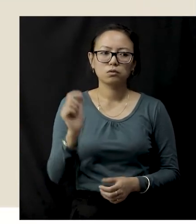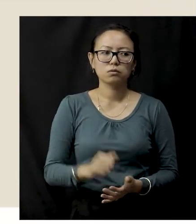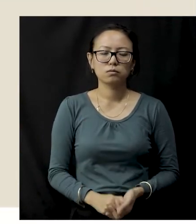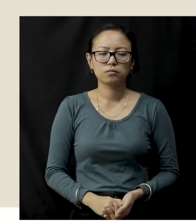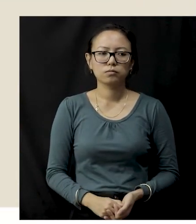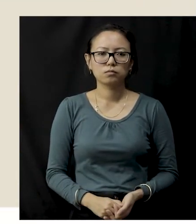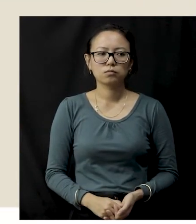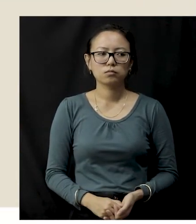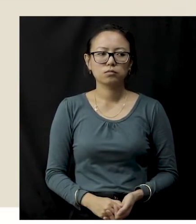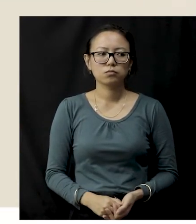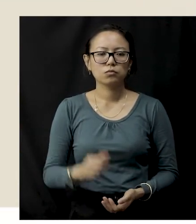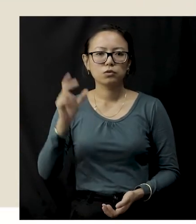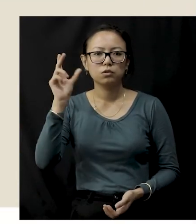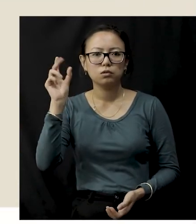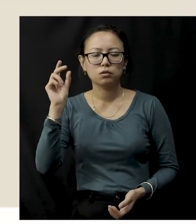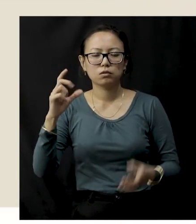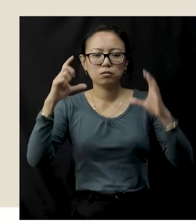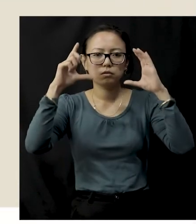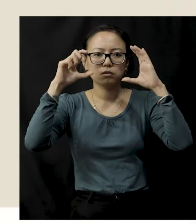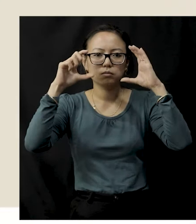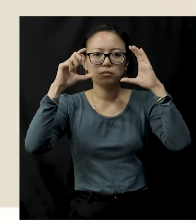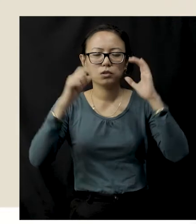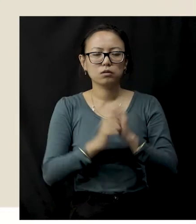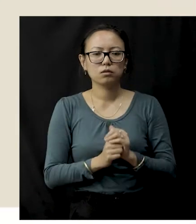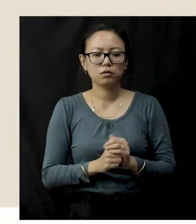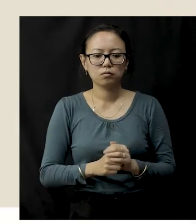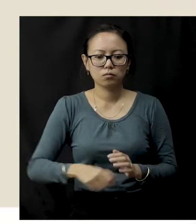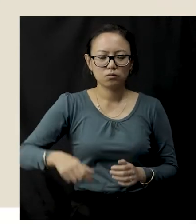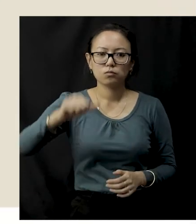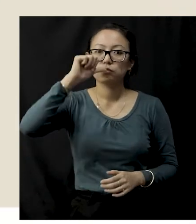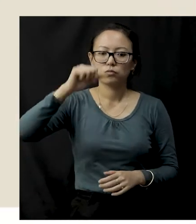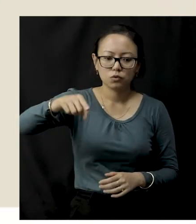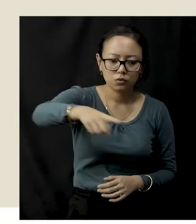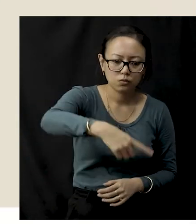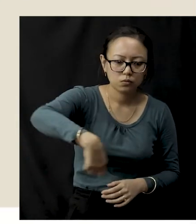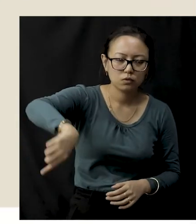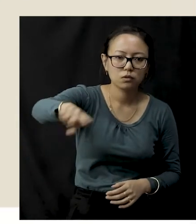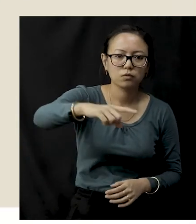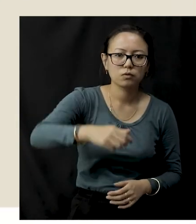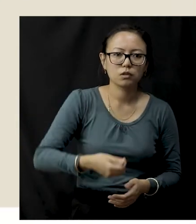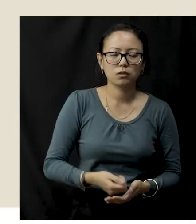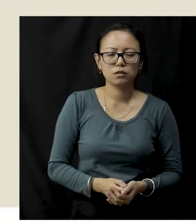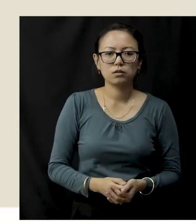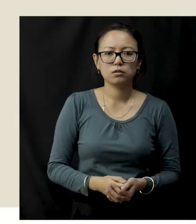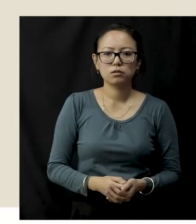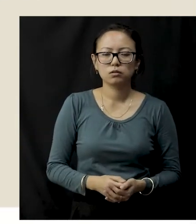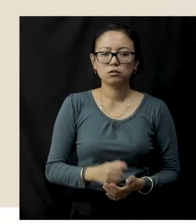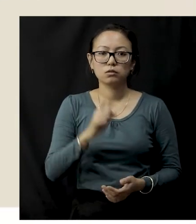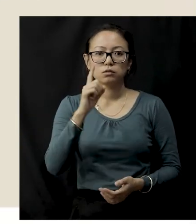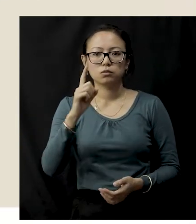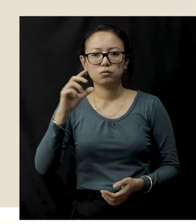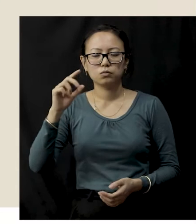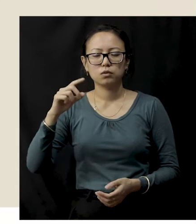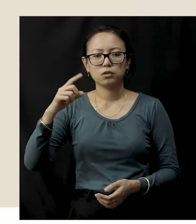patient. Another one you see here is a ring well, right? So here wheels are attached